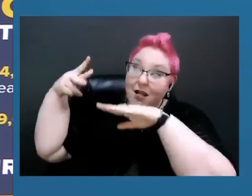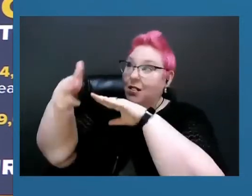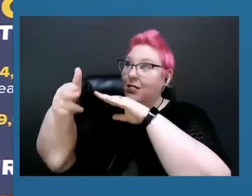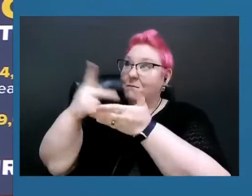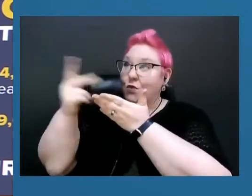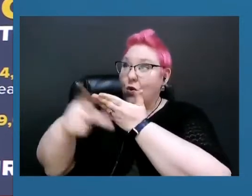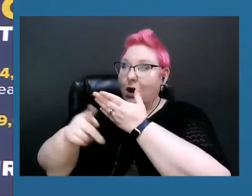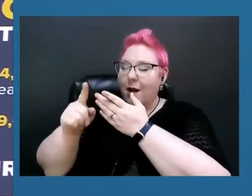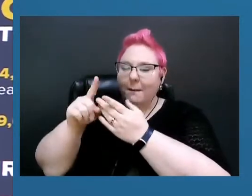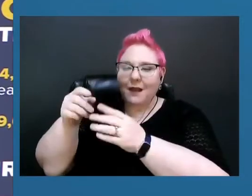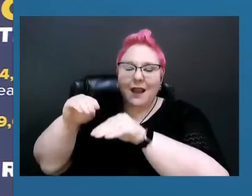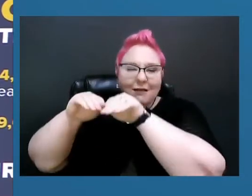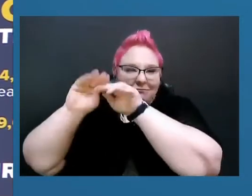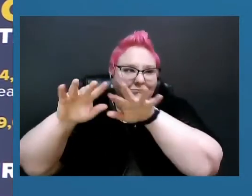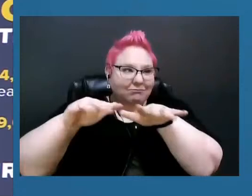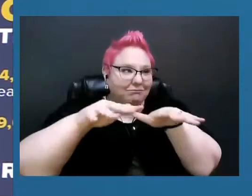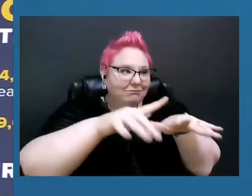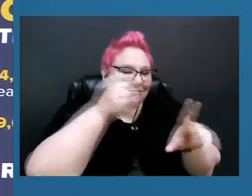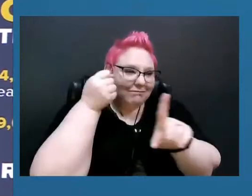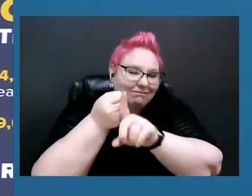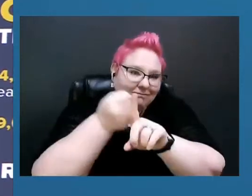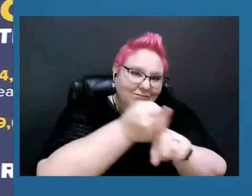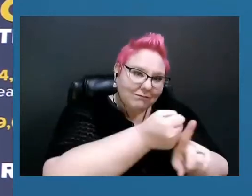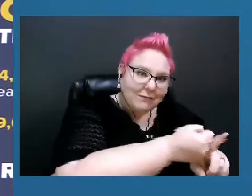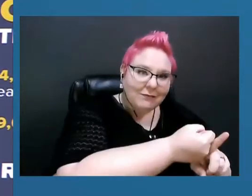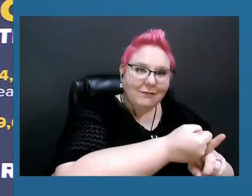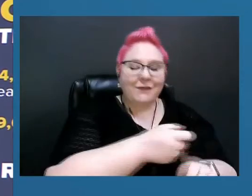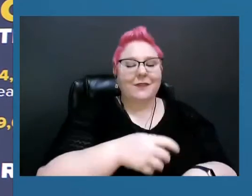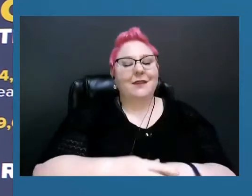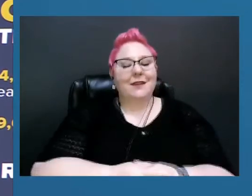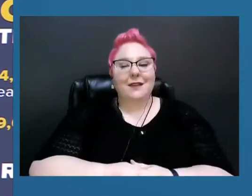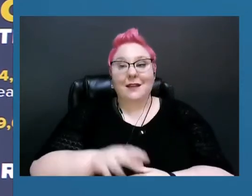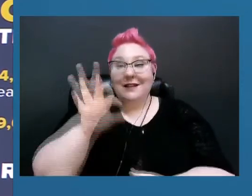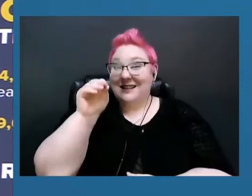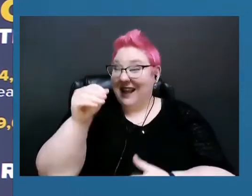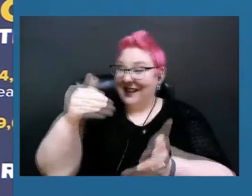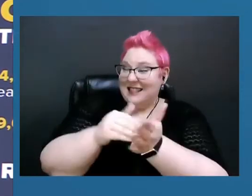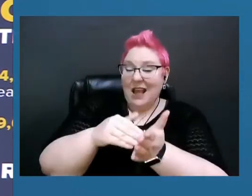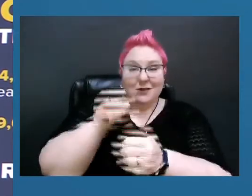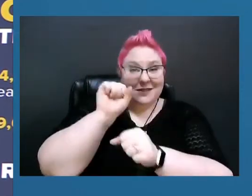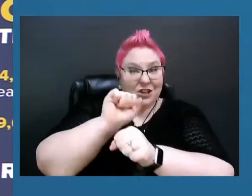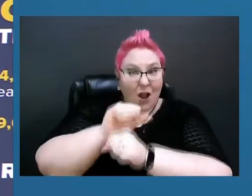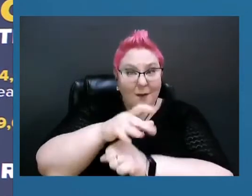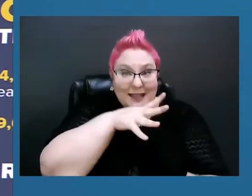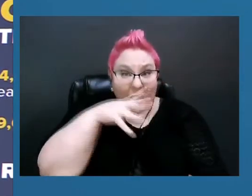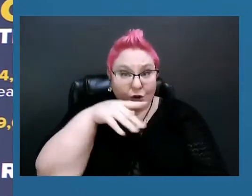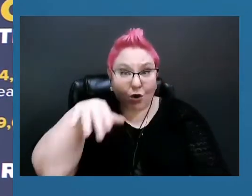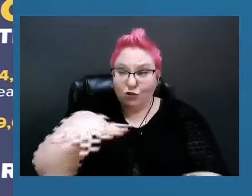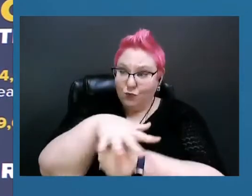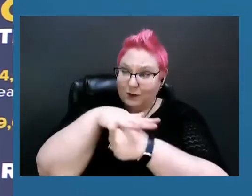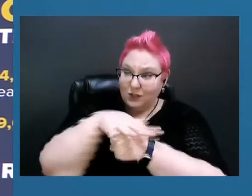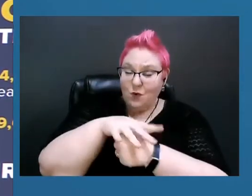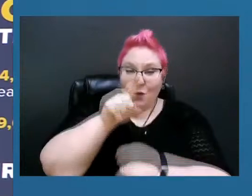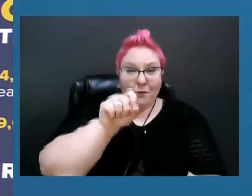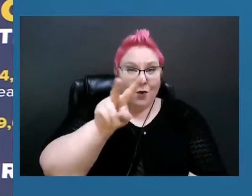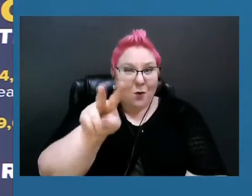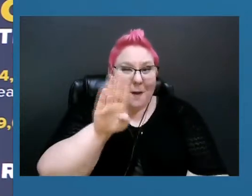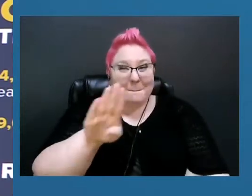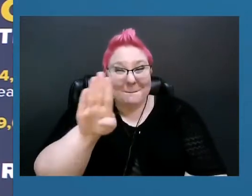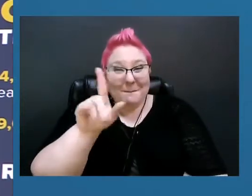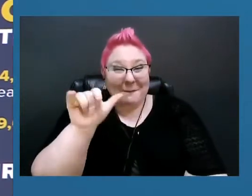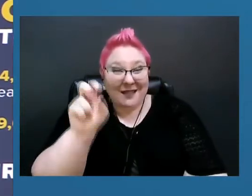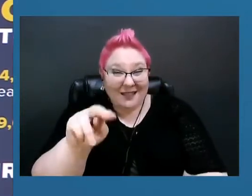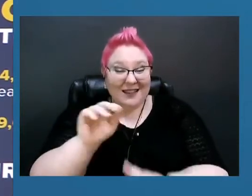well. Agriculture has almost 9,000 jobs in the region and contributes $1.1 billion to the economy. See what I'm adding up